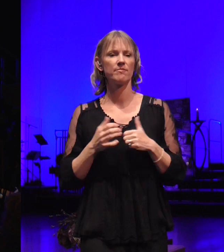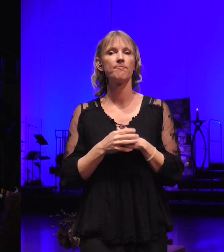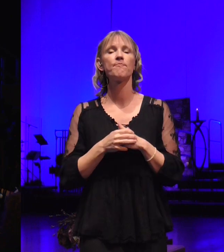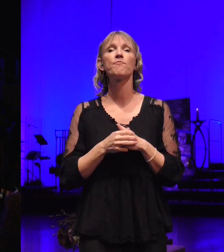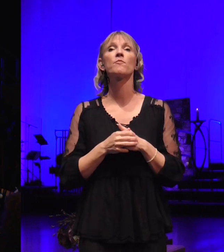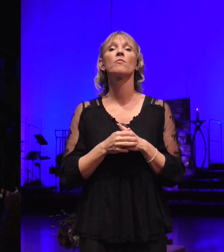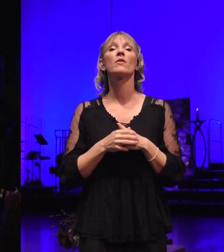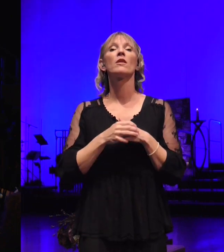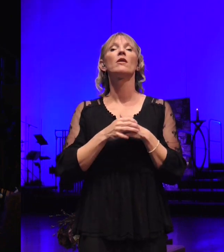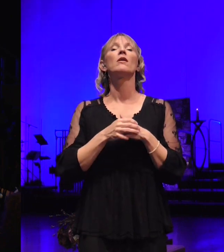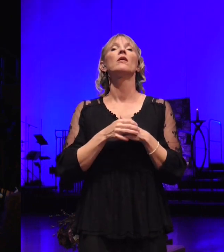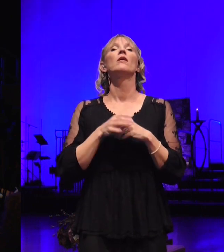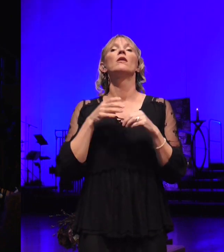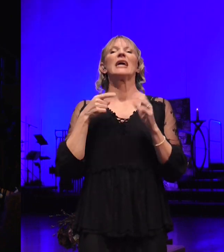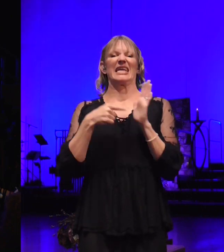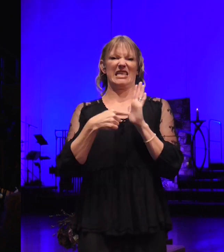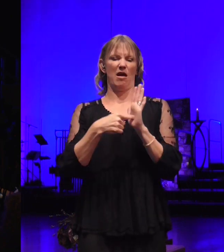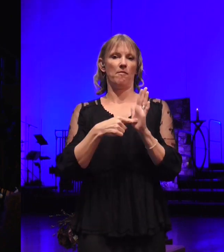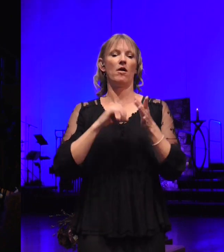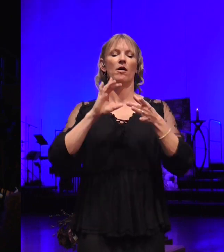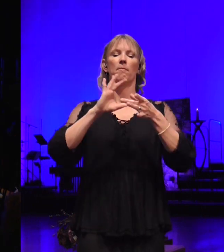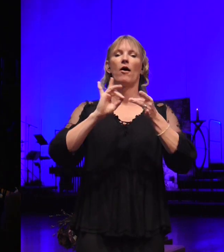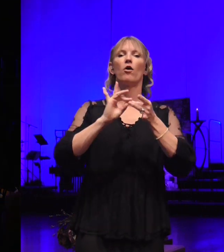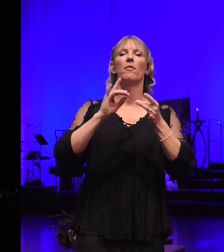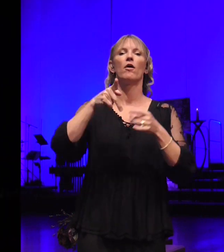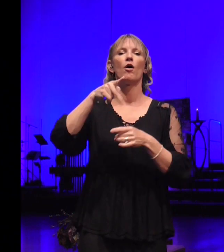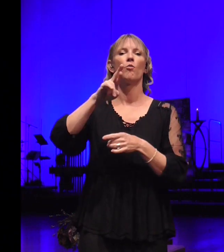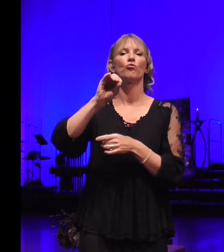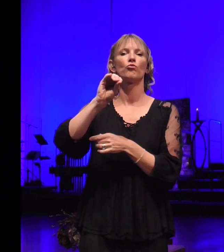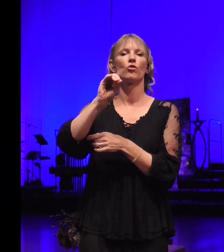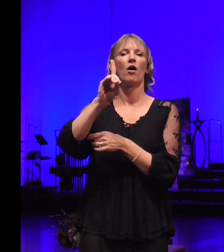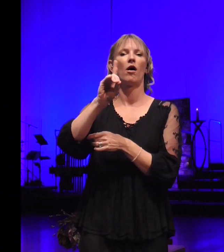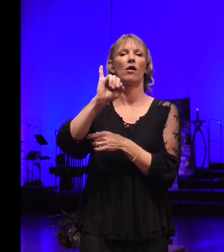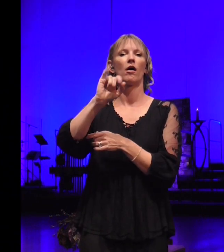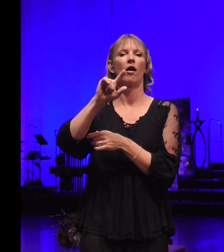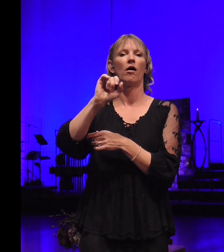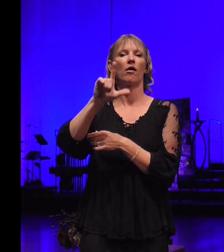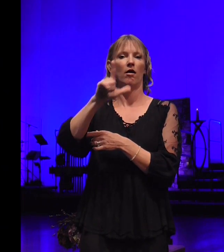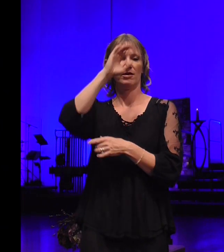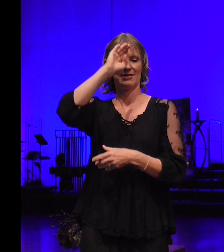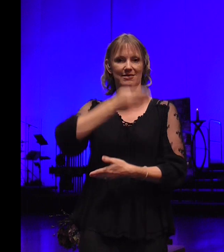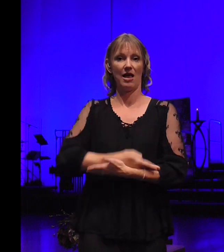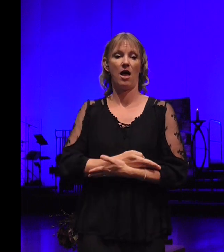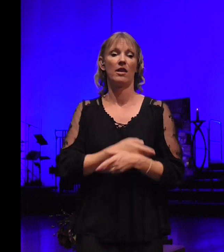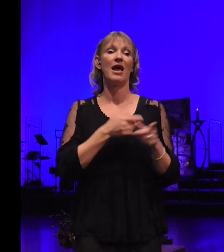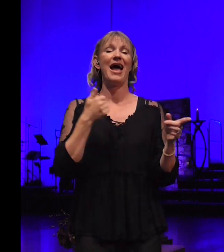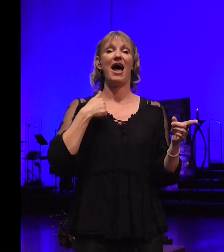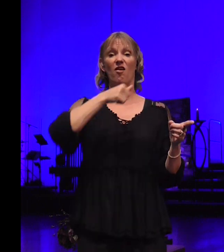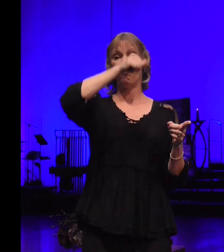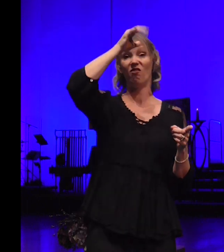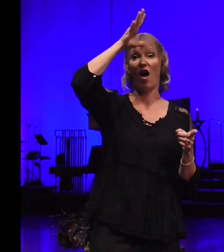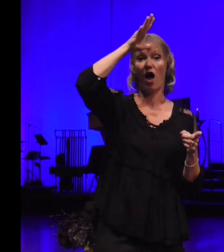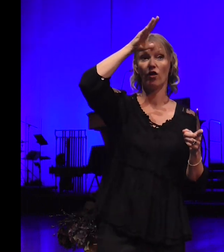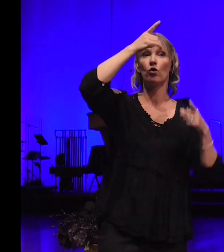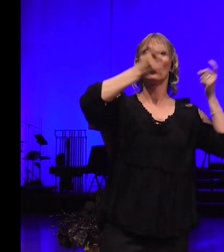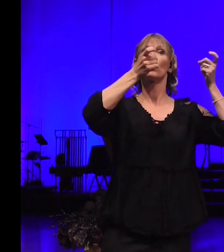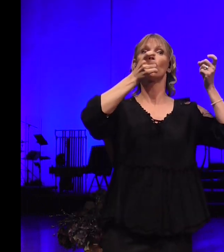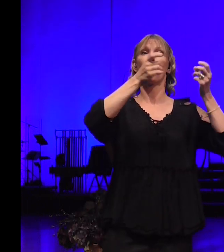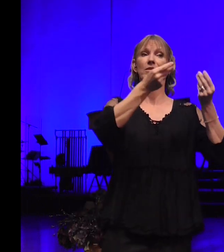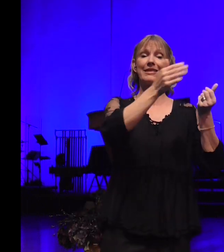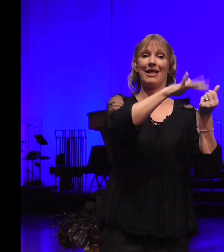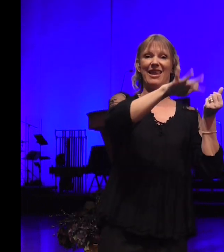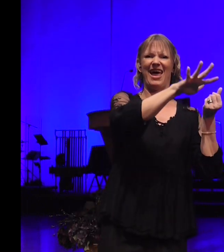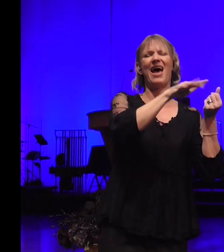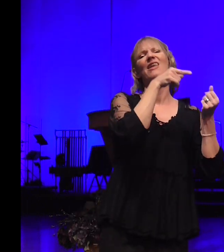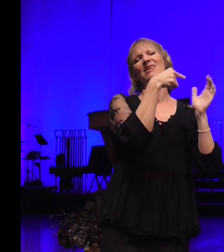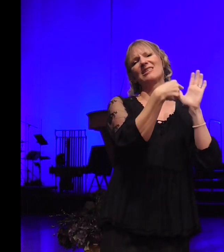Take the parable of the prodigal son. There's a father, the master of the land, who symbolizes